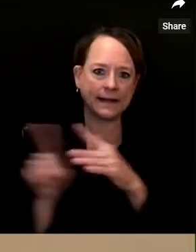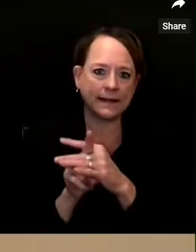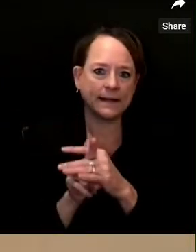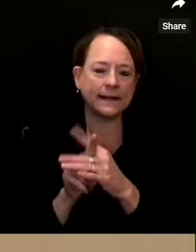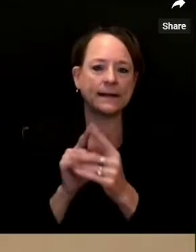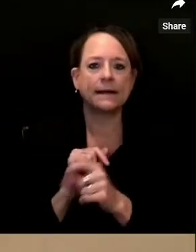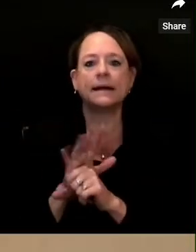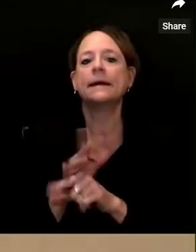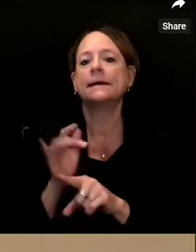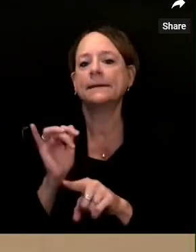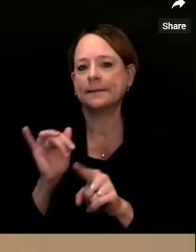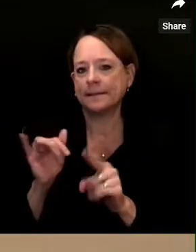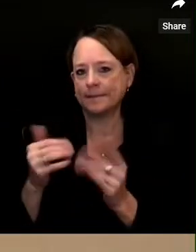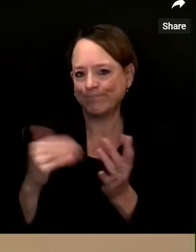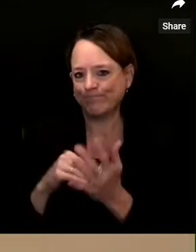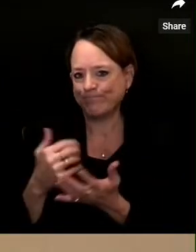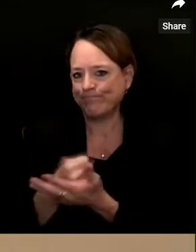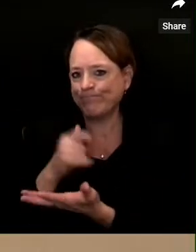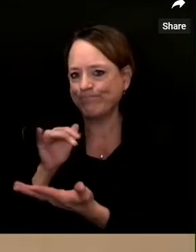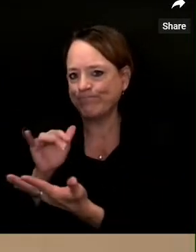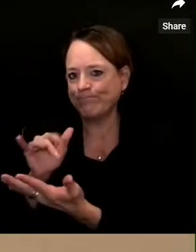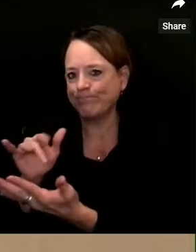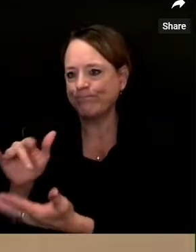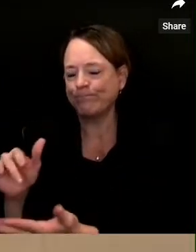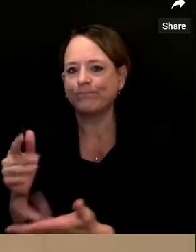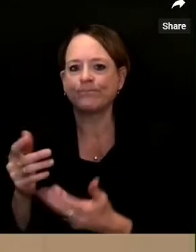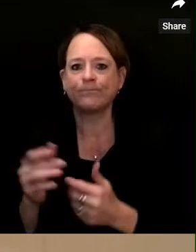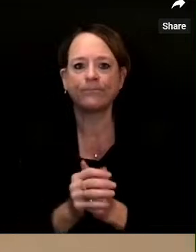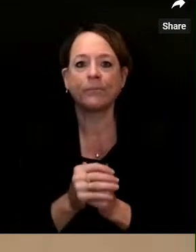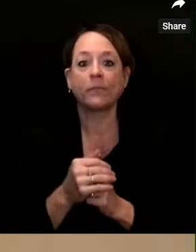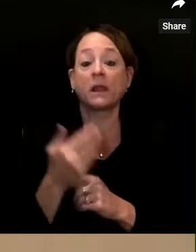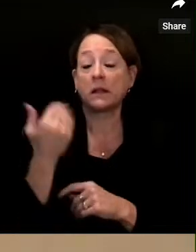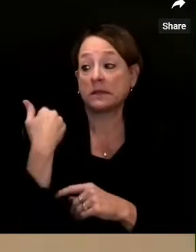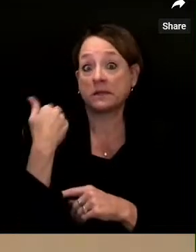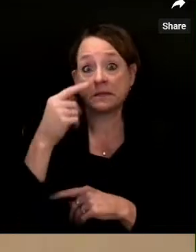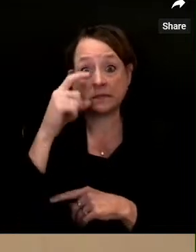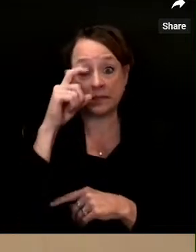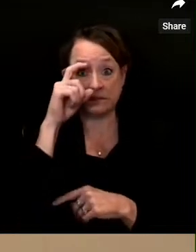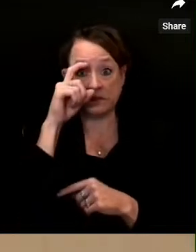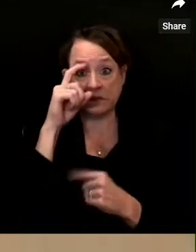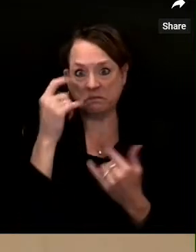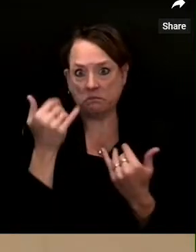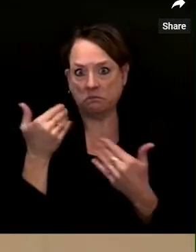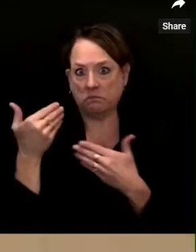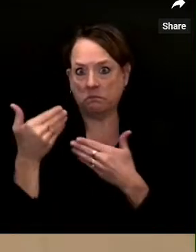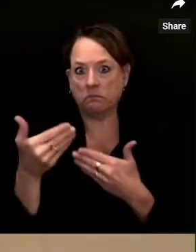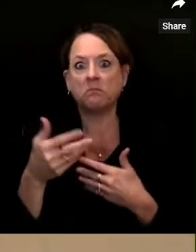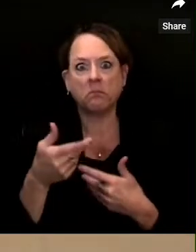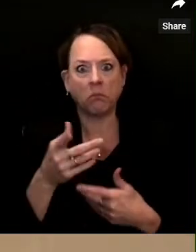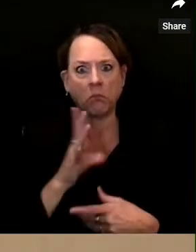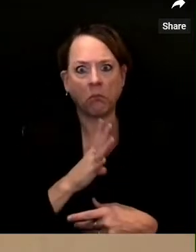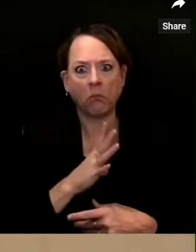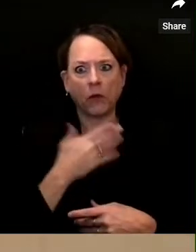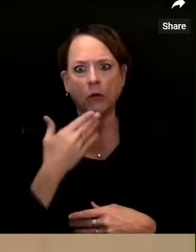our numbers. And then the Delta variant came in and really changed everything. Many countries around the